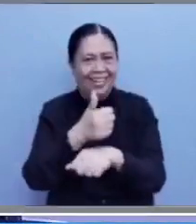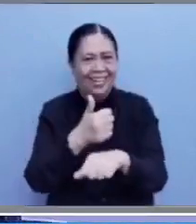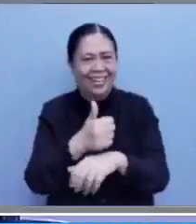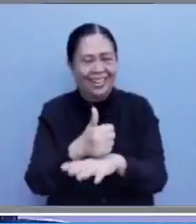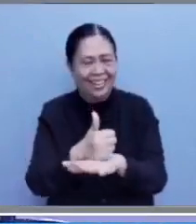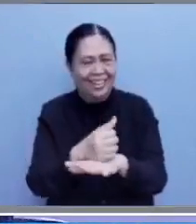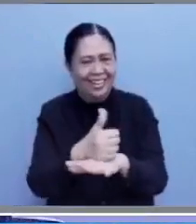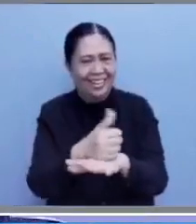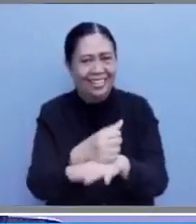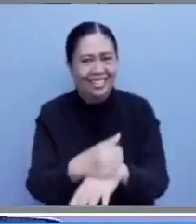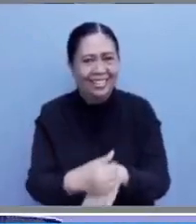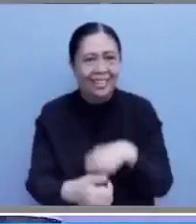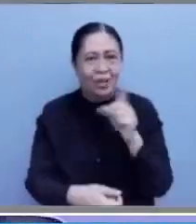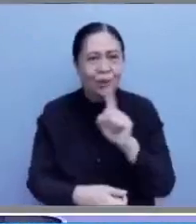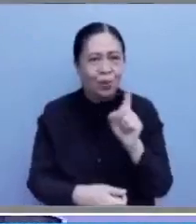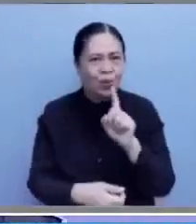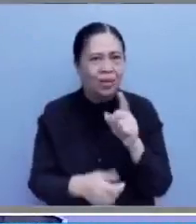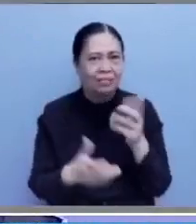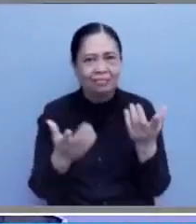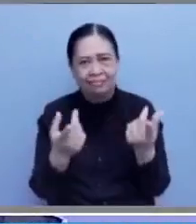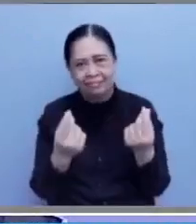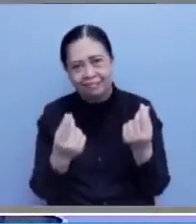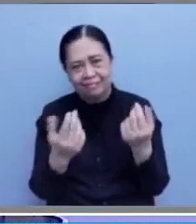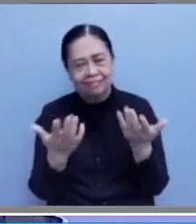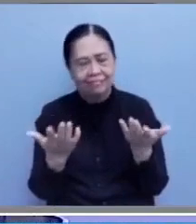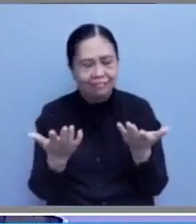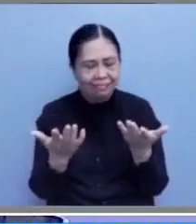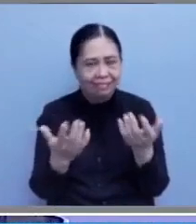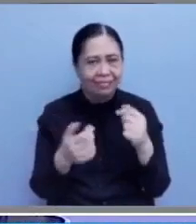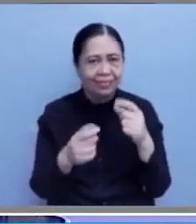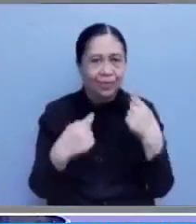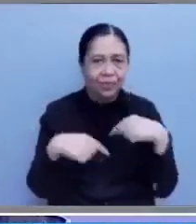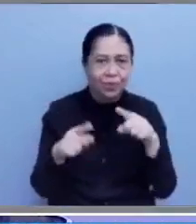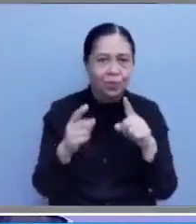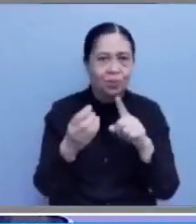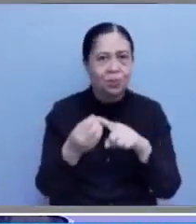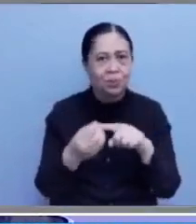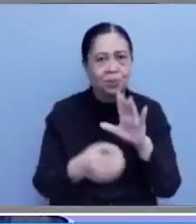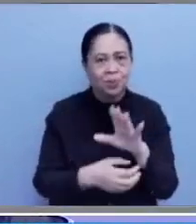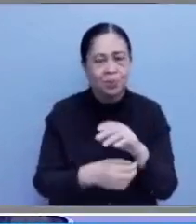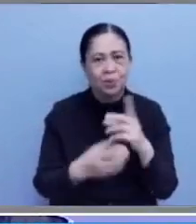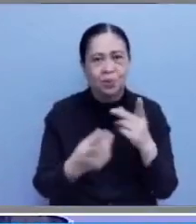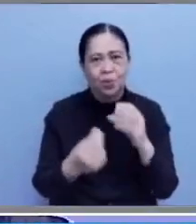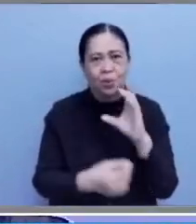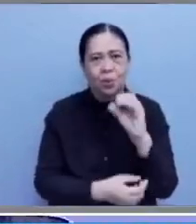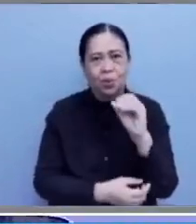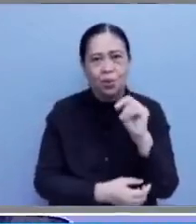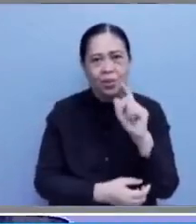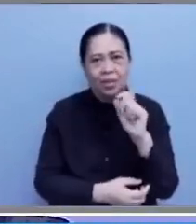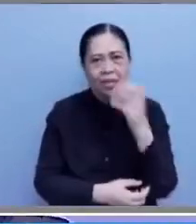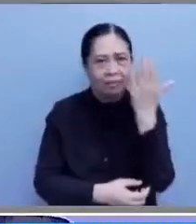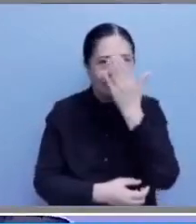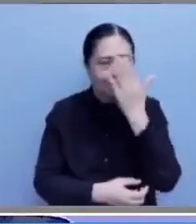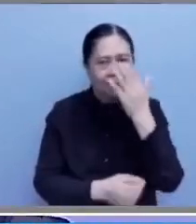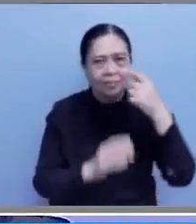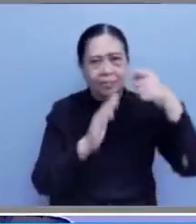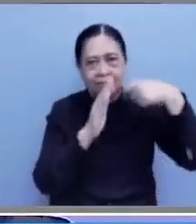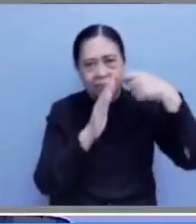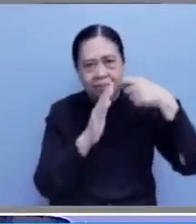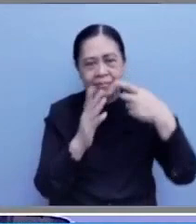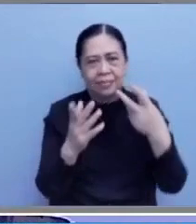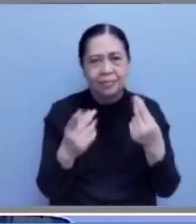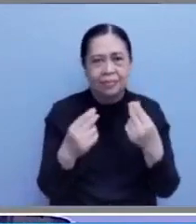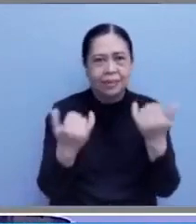Ngayon, Mikey, what direction are you heading to when it comes to doing content? Kasi nga, di ba, parang... Ngayon,